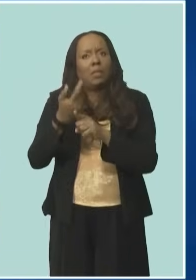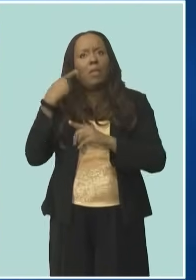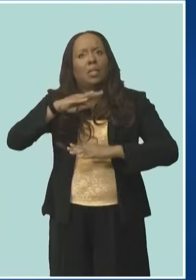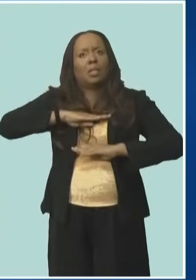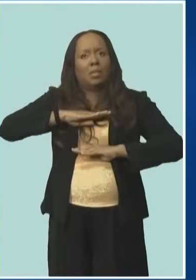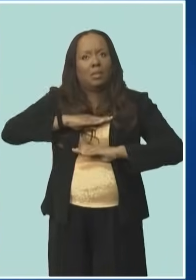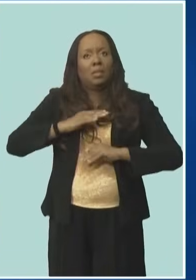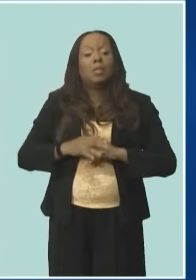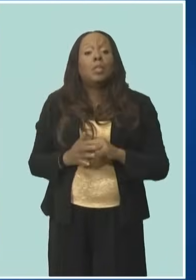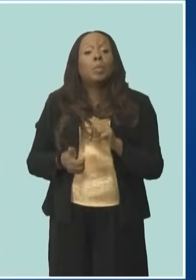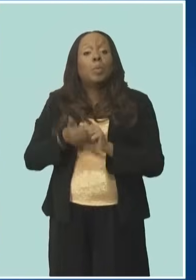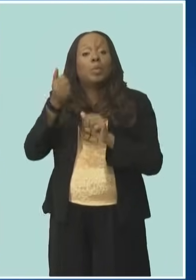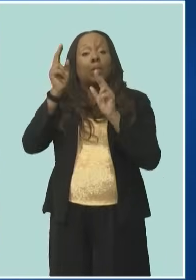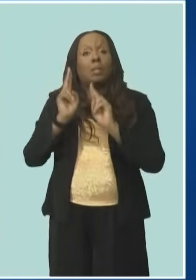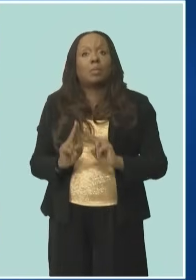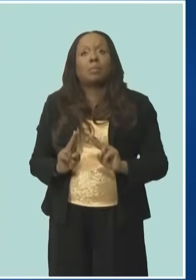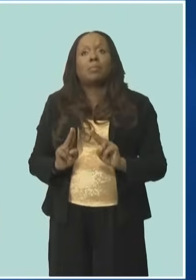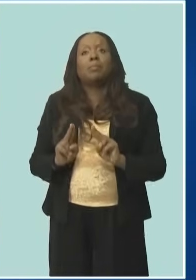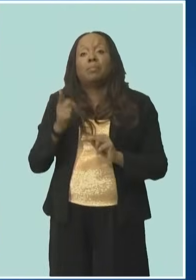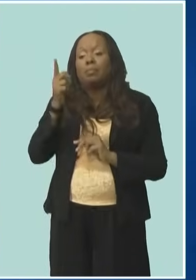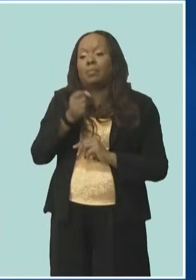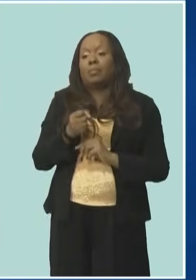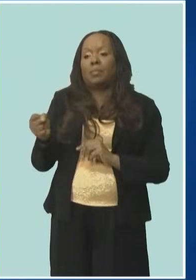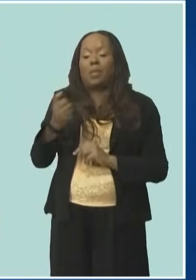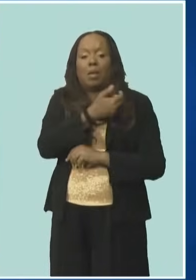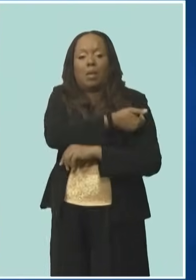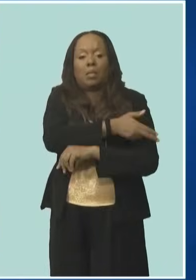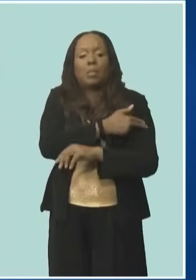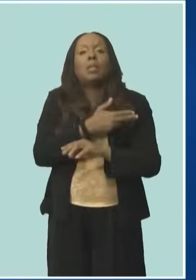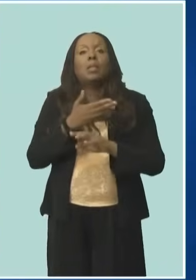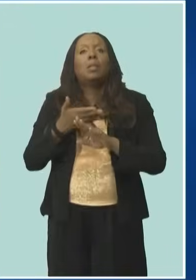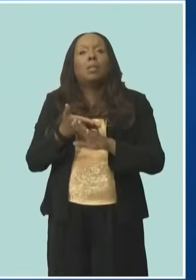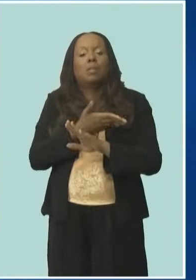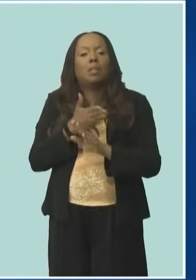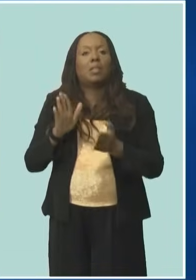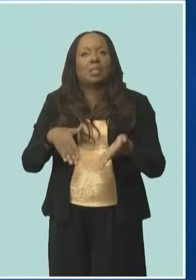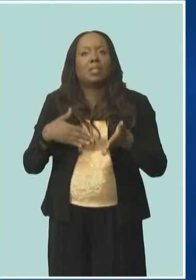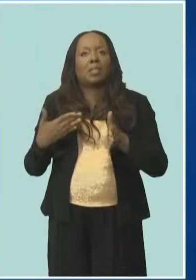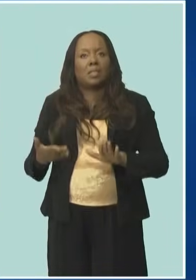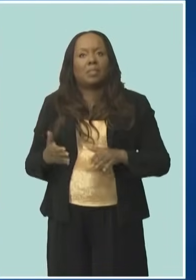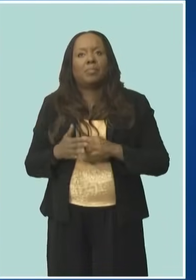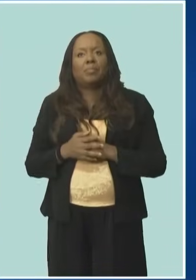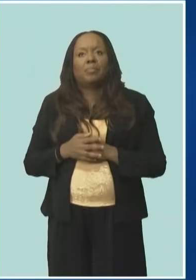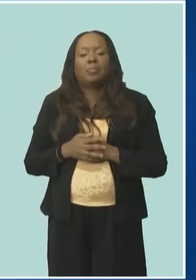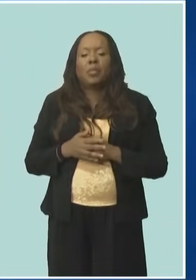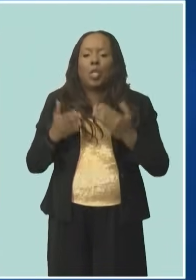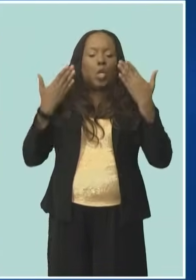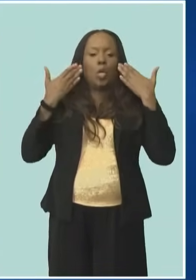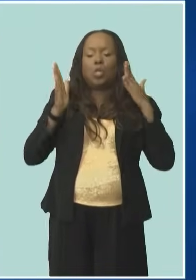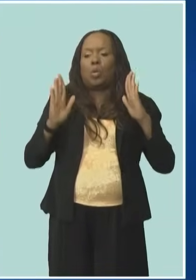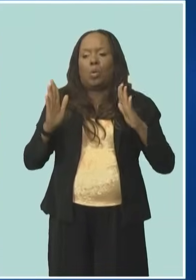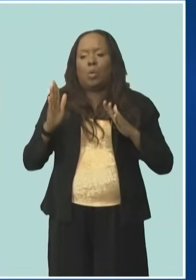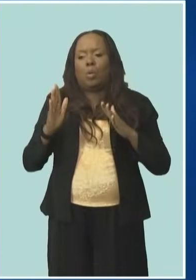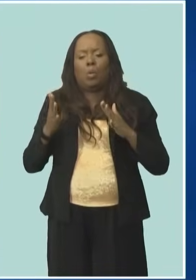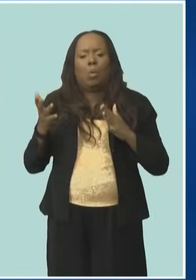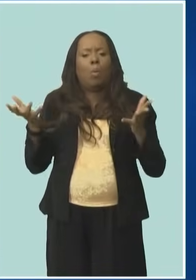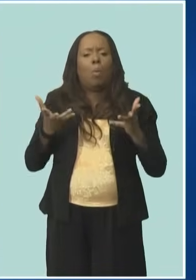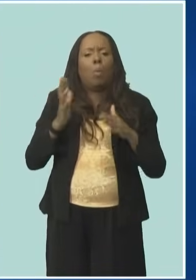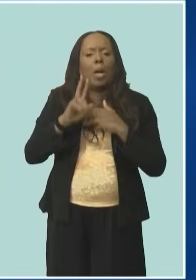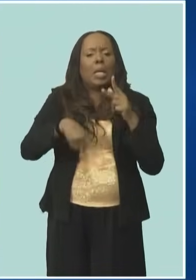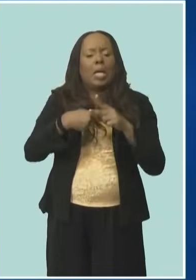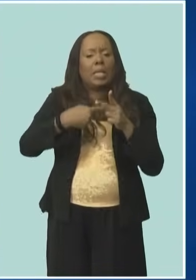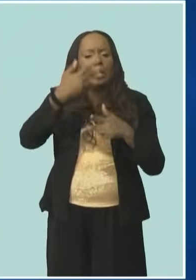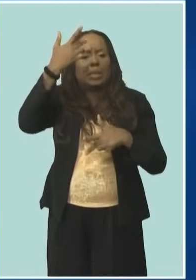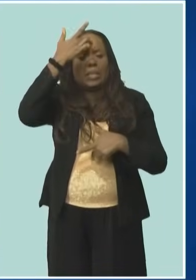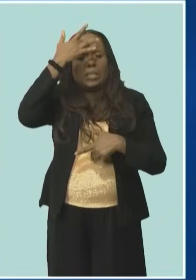Honourable Patrick Frost had been hospitalised before his passing. Details of his illness have not been disclosed. His influence